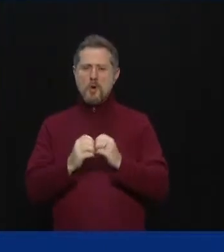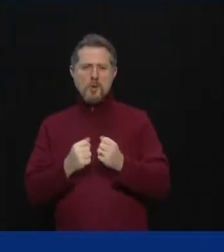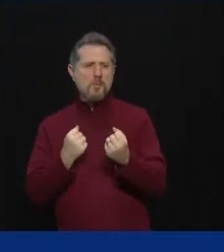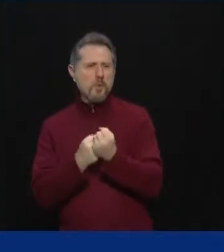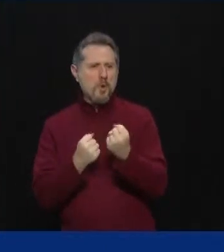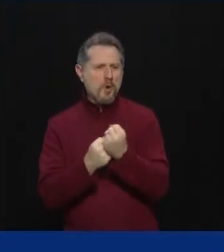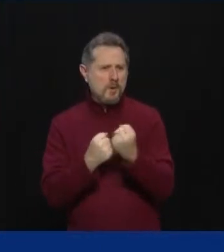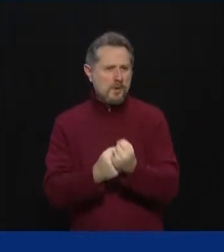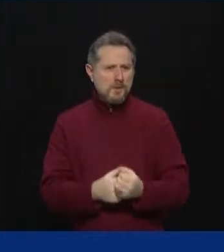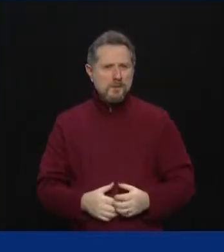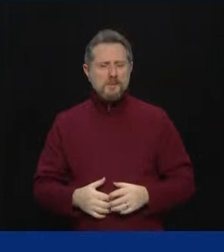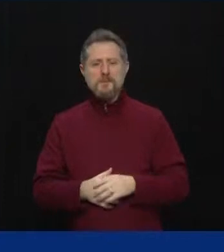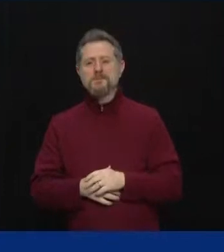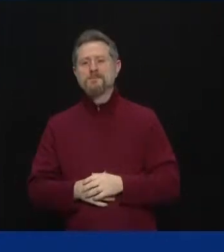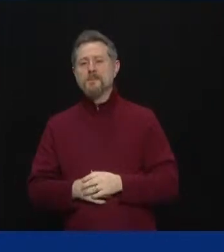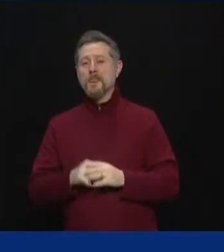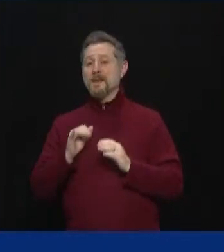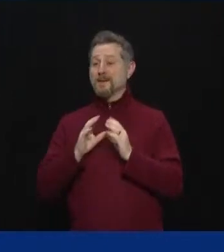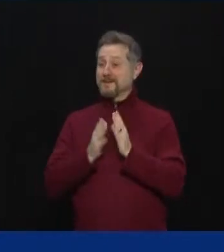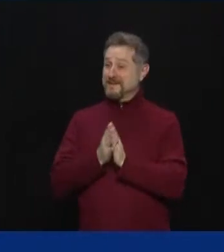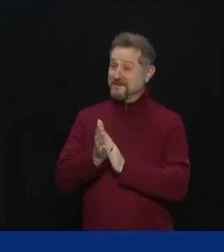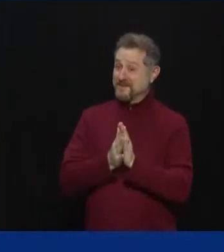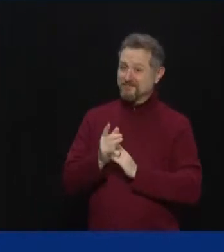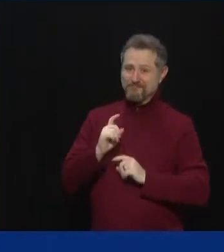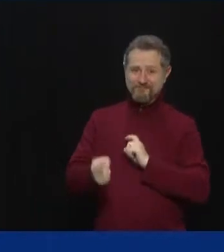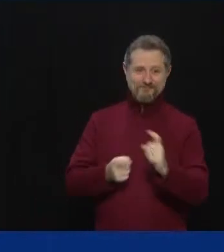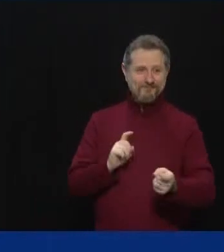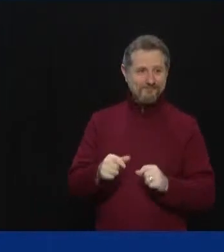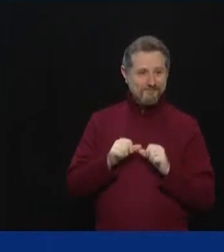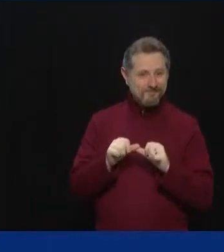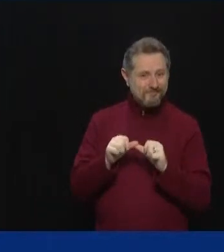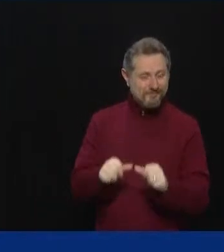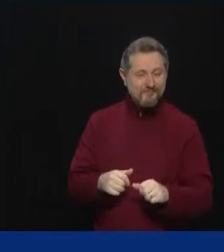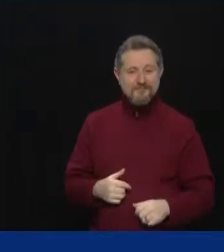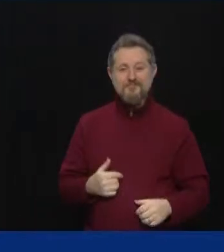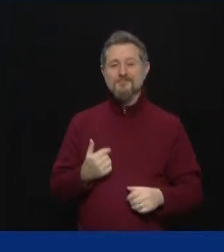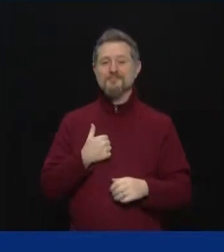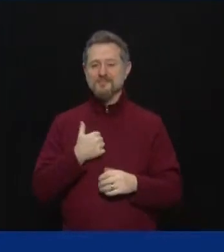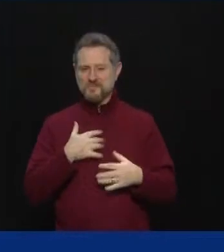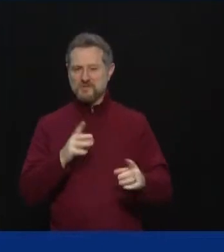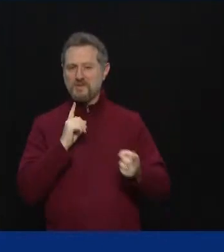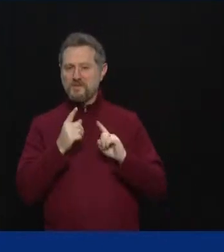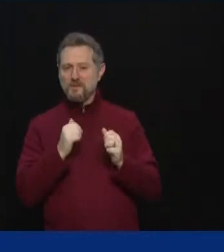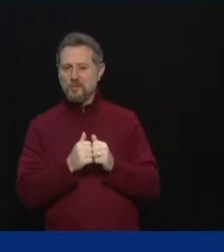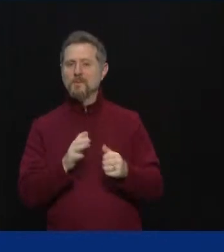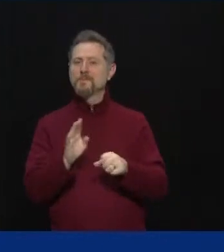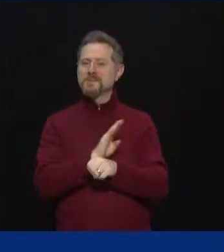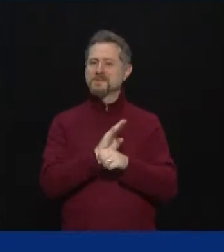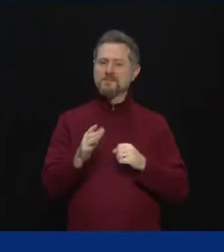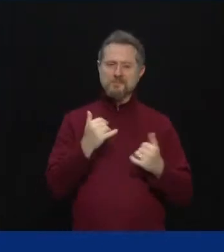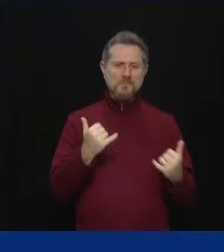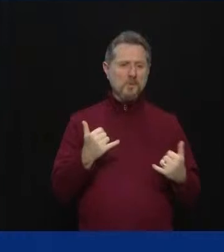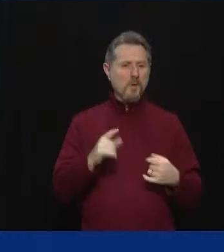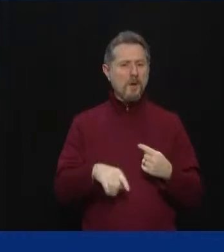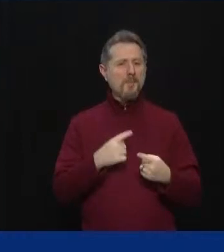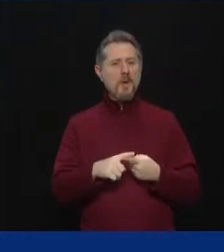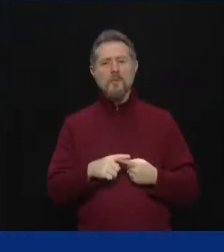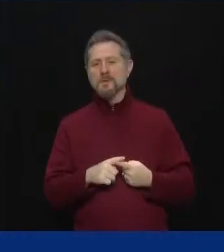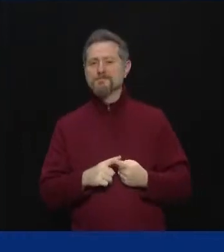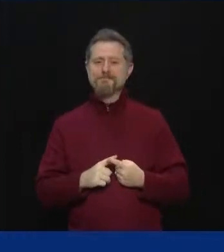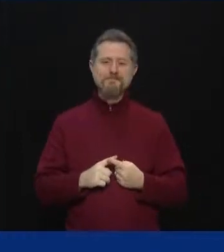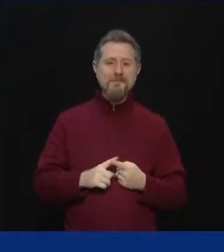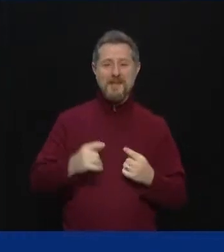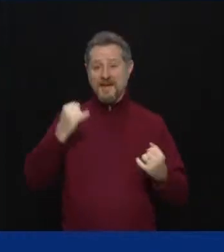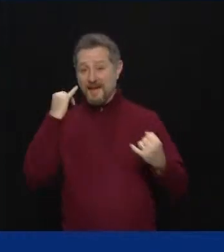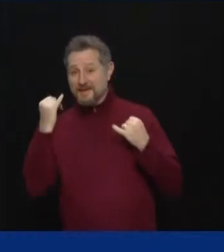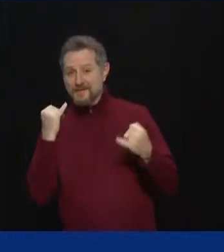we're continuing our incentives. We're doing everything we can. I will also say that I'm in conversations with businesses right now about some other steps we're going to be taking, but